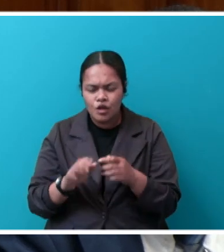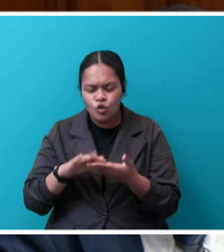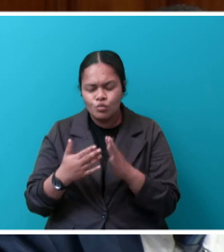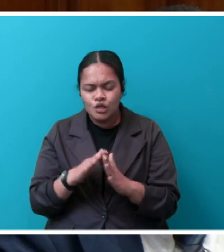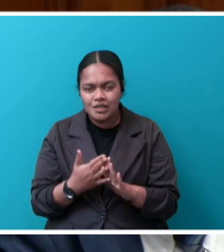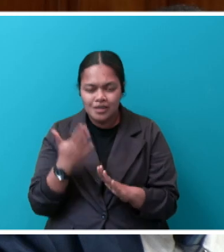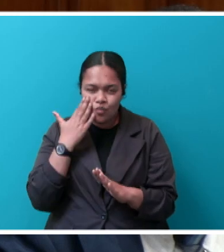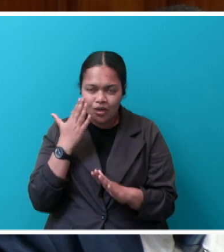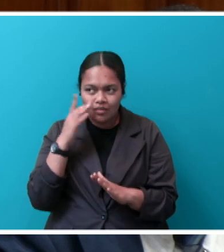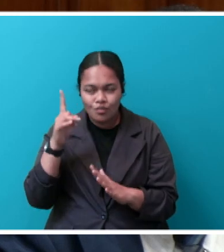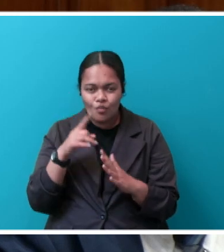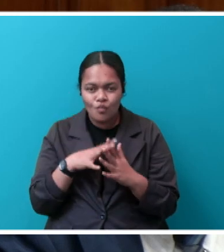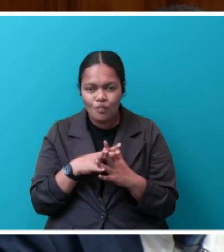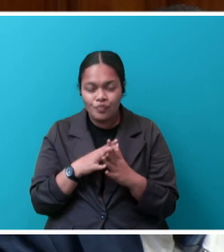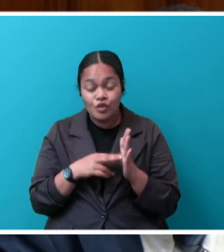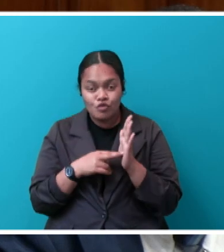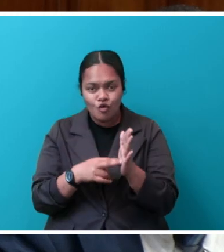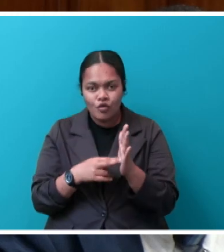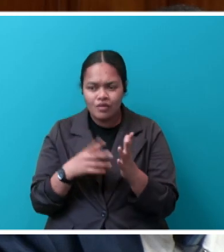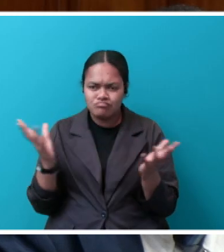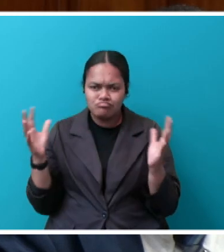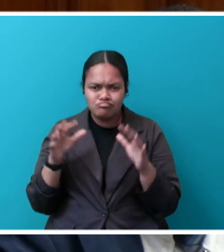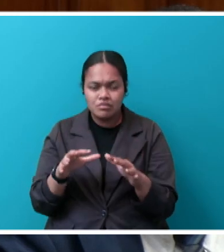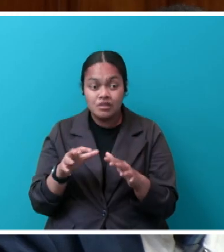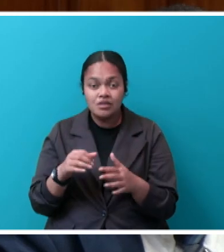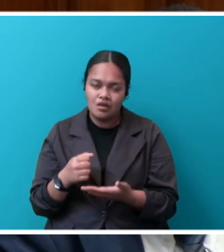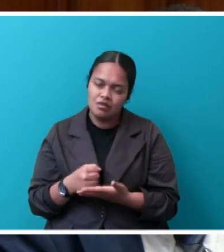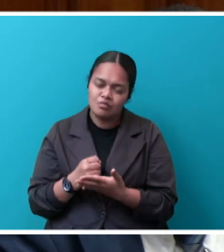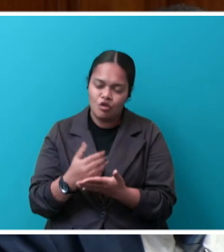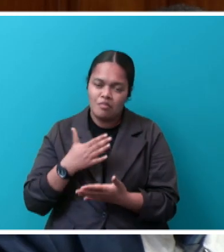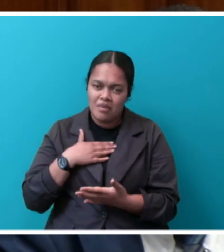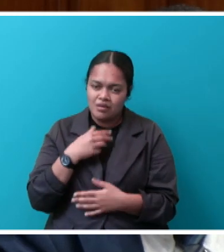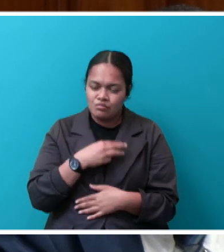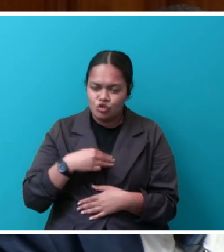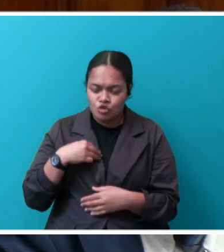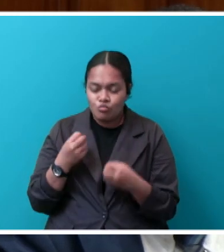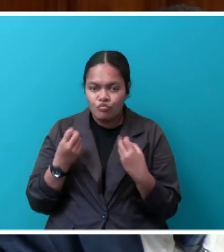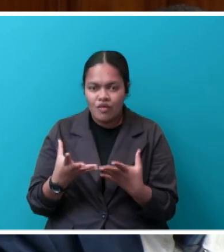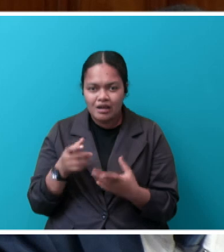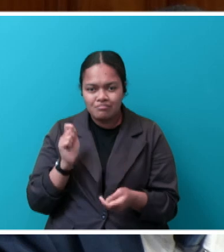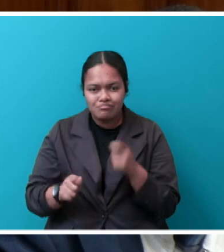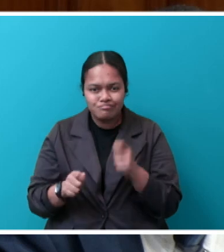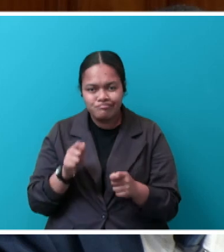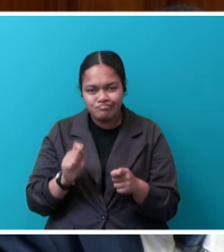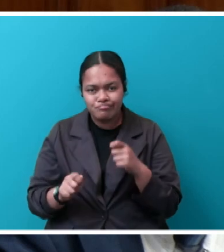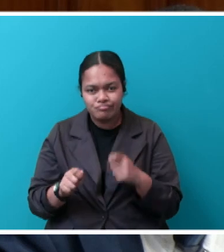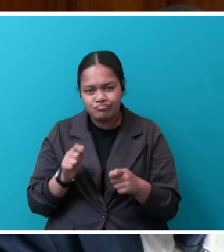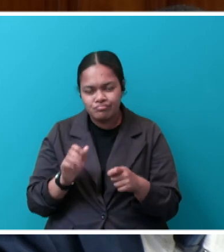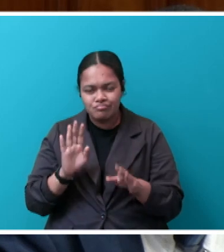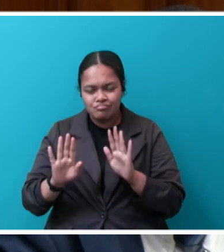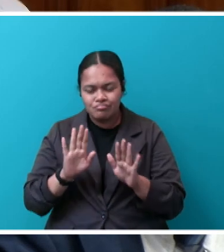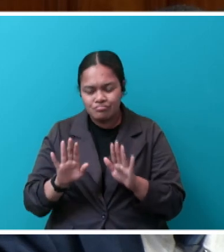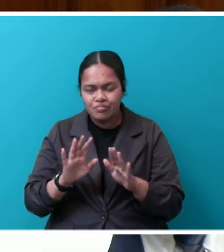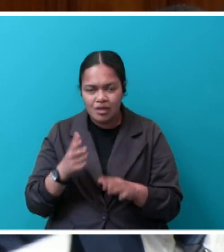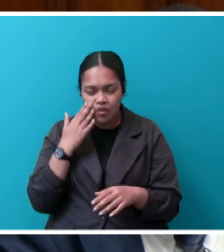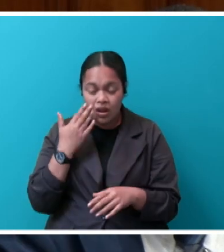north and came in to support my ministry, providing entertainment and awareness to our citizens last